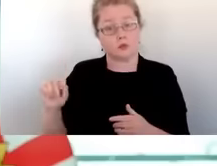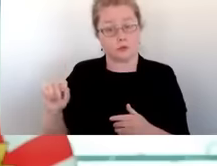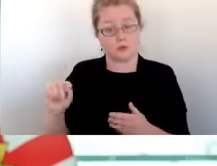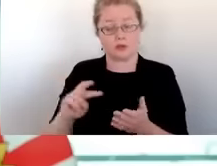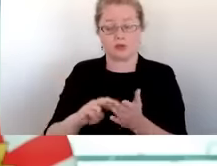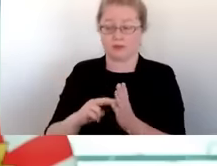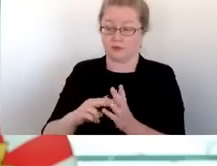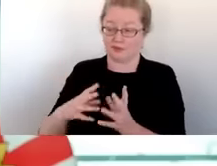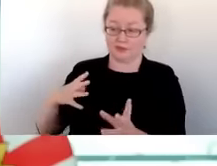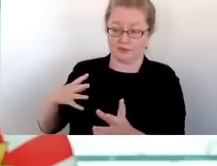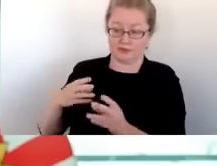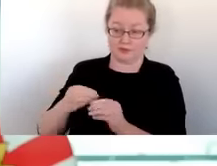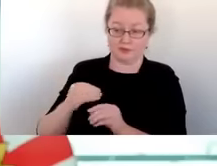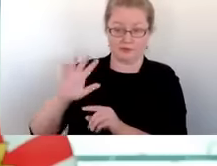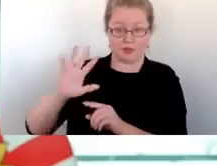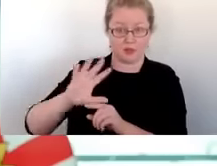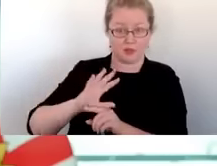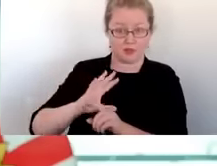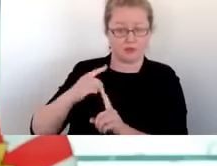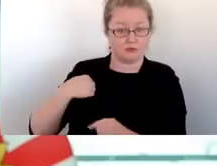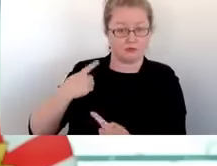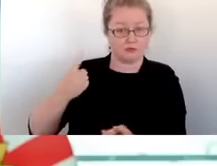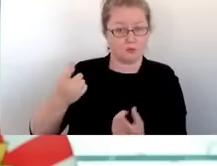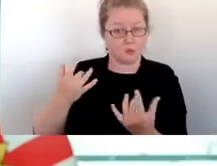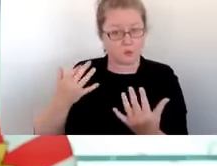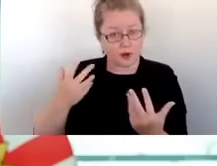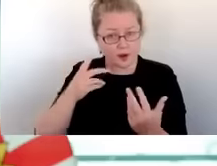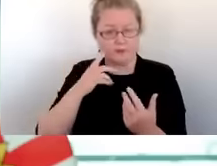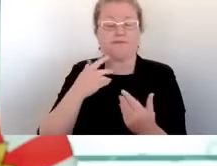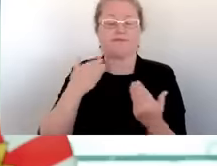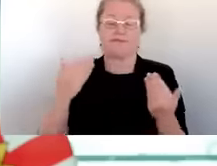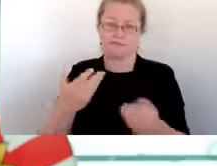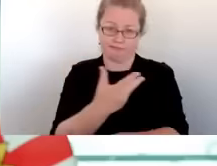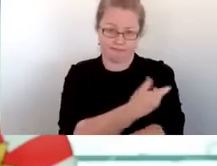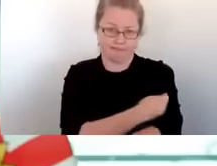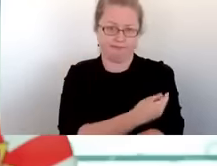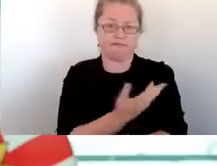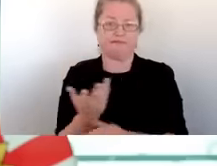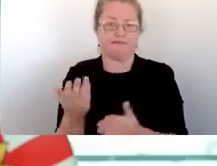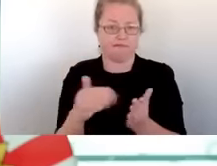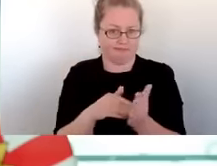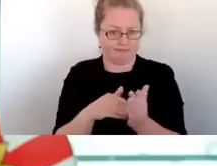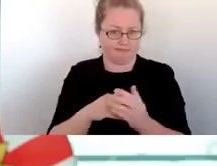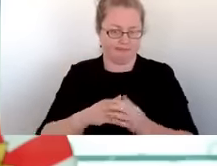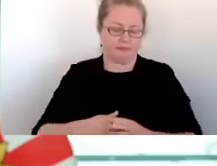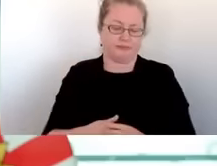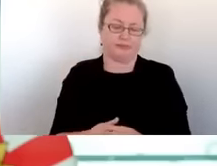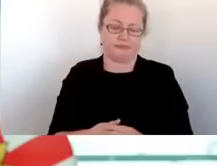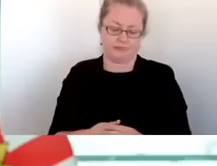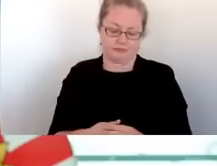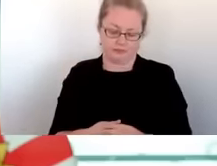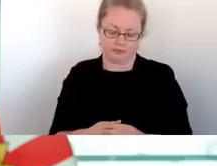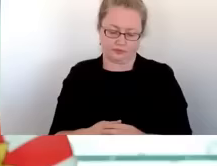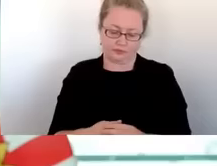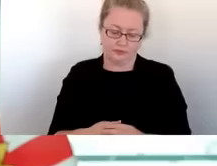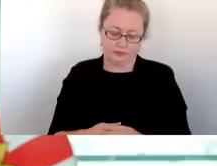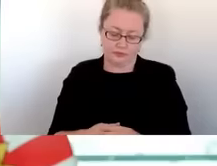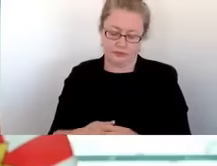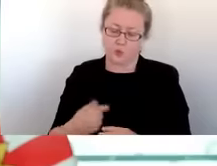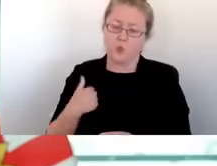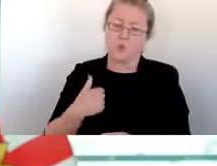about 5.5 months since we started that 4th dose program. So they'll be rolled into getting that vaccine then. And